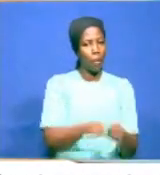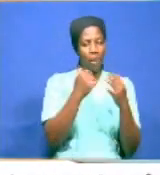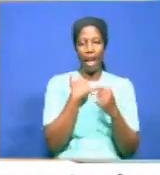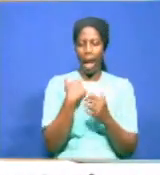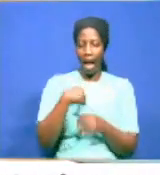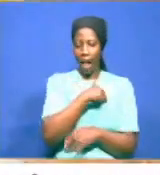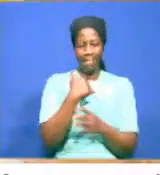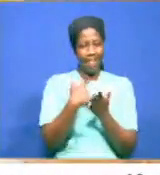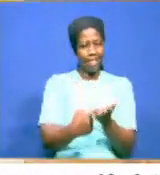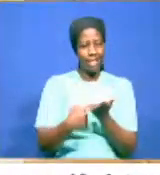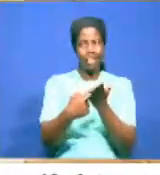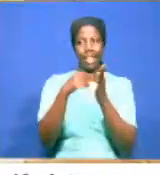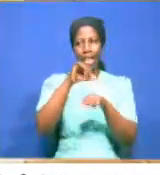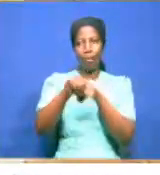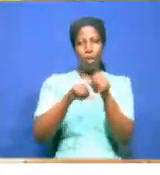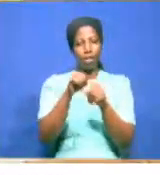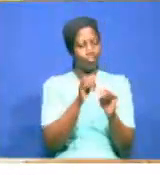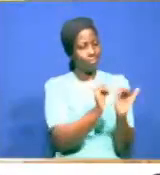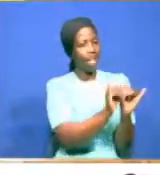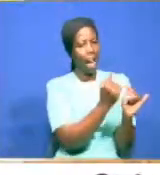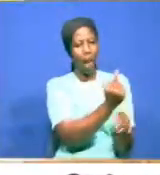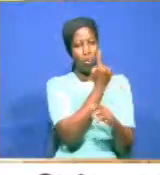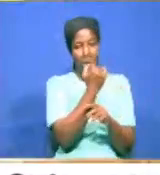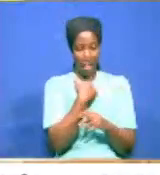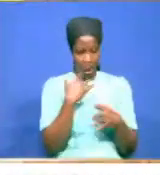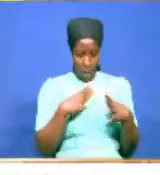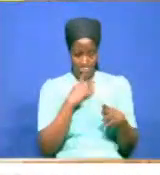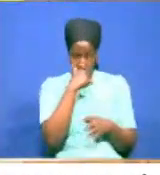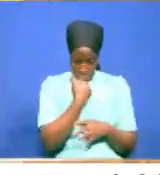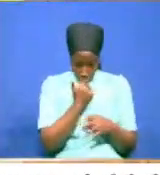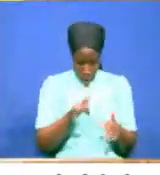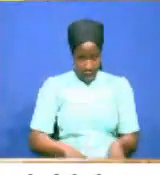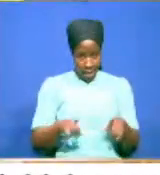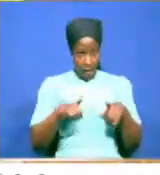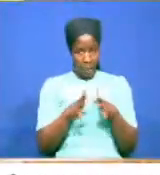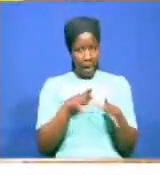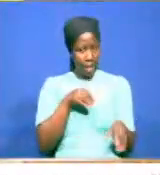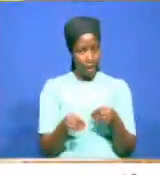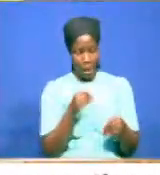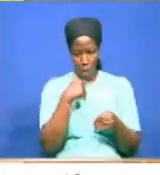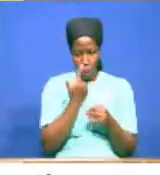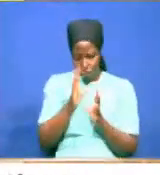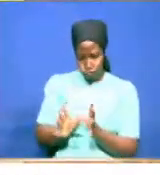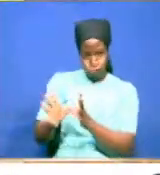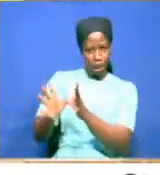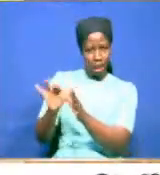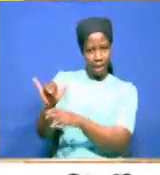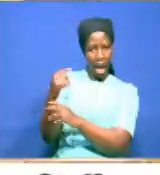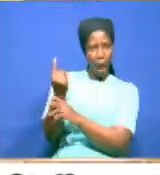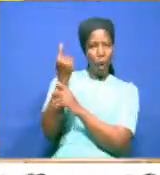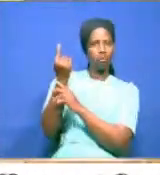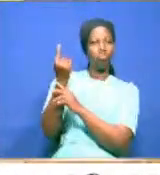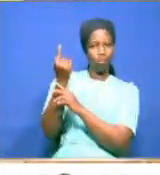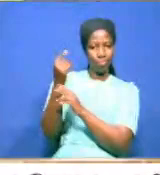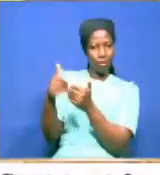because there are people living with disabilities who have been quarantined. Some of them do need